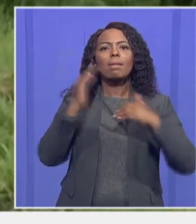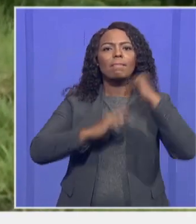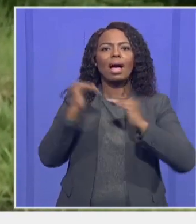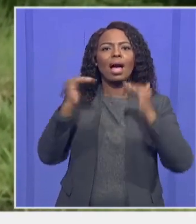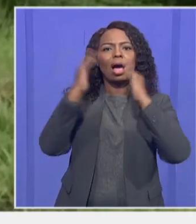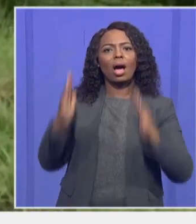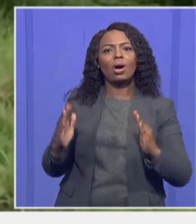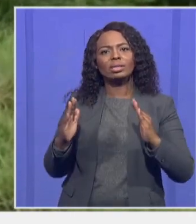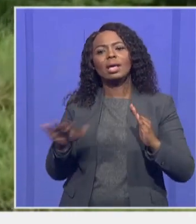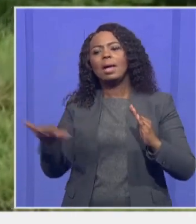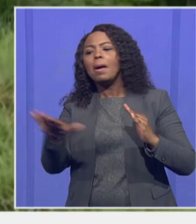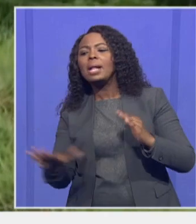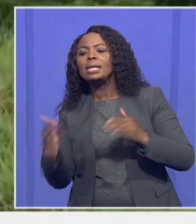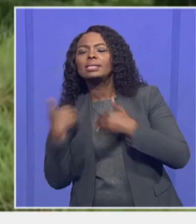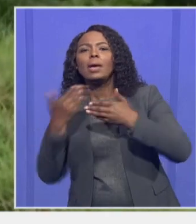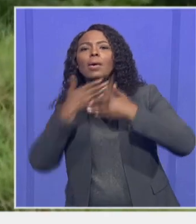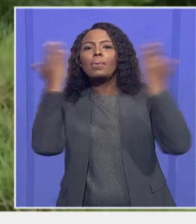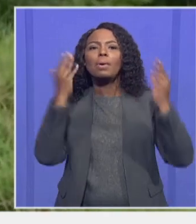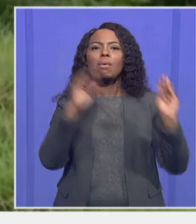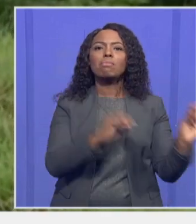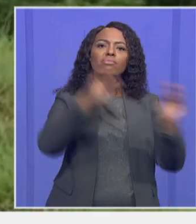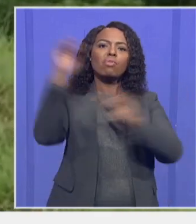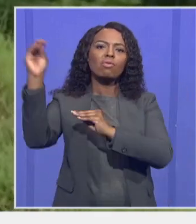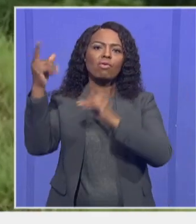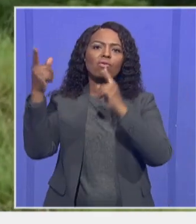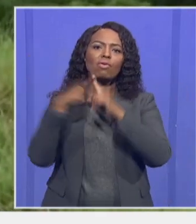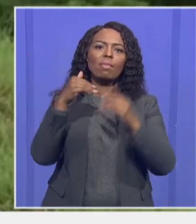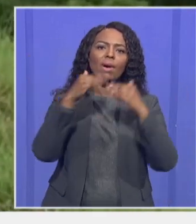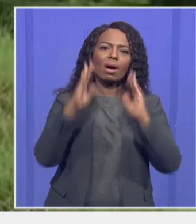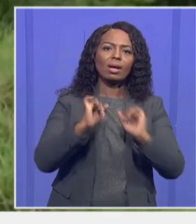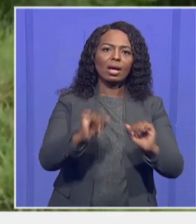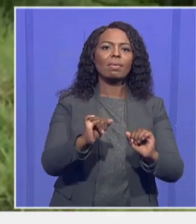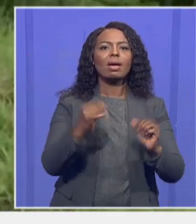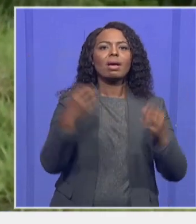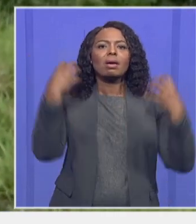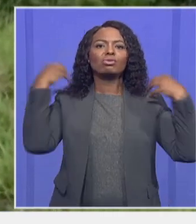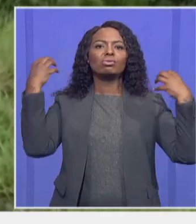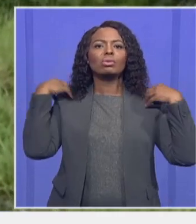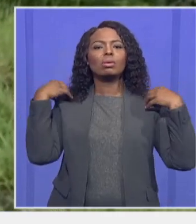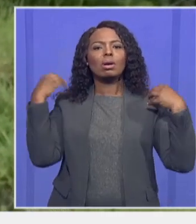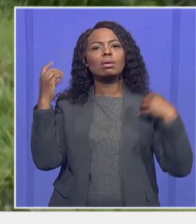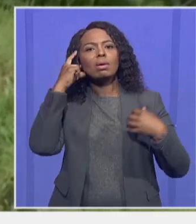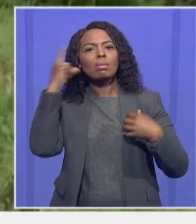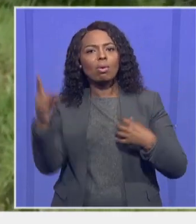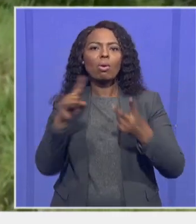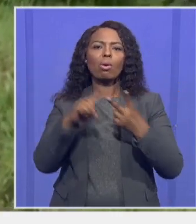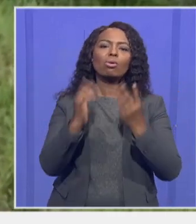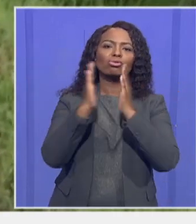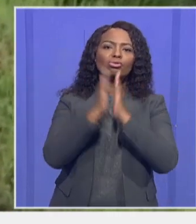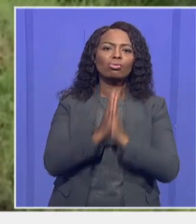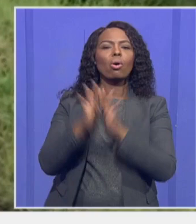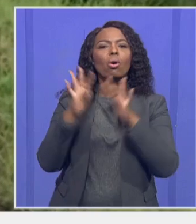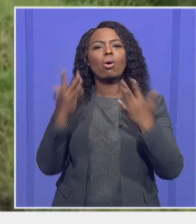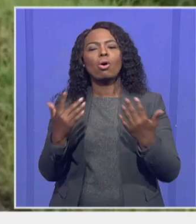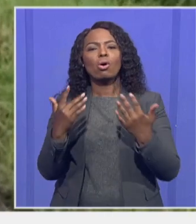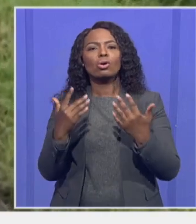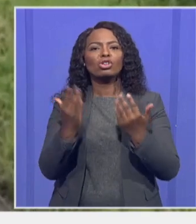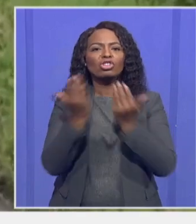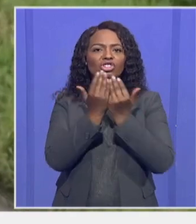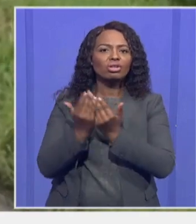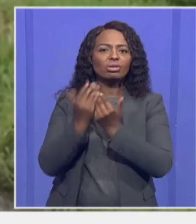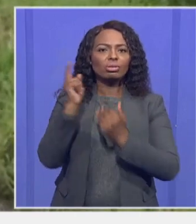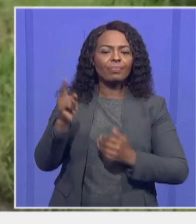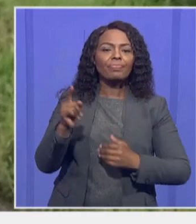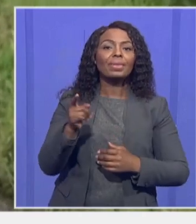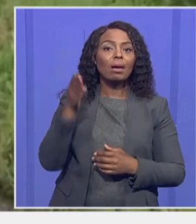have been moved out of their homes and placed into schools and churches around the area just for their safety, to avoid any